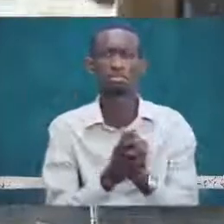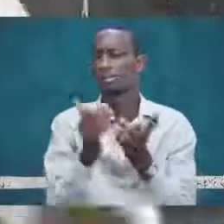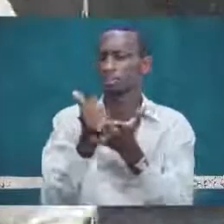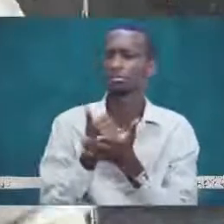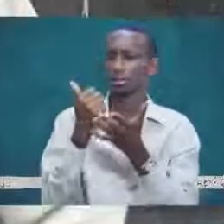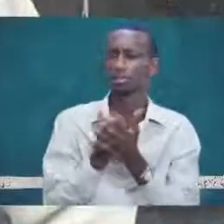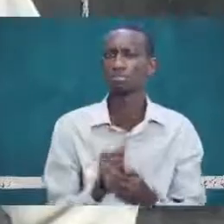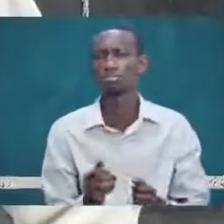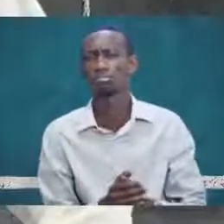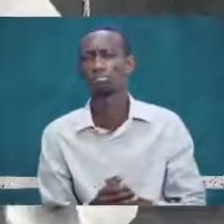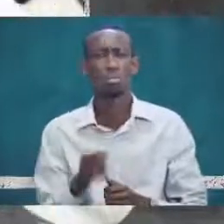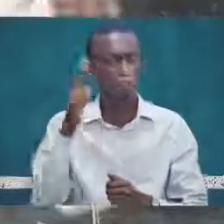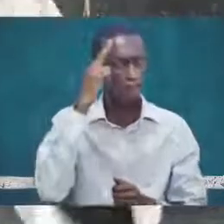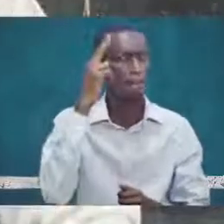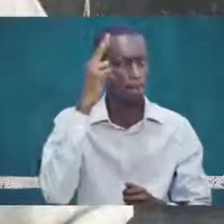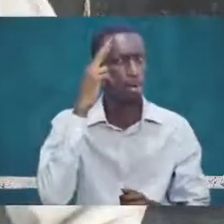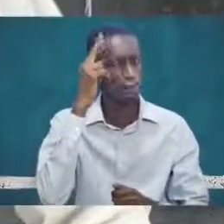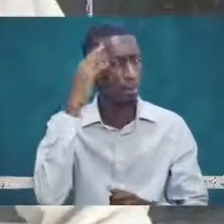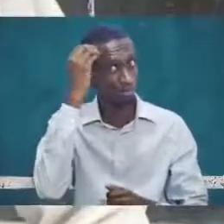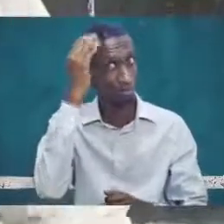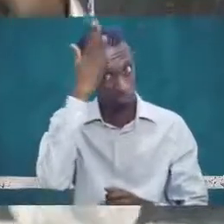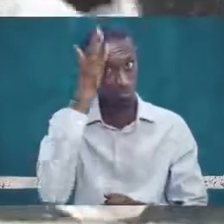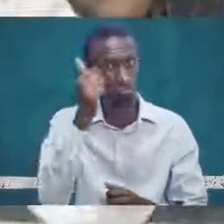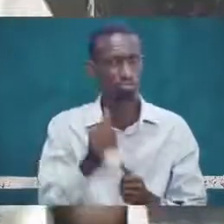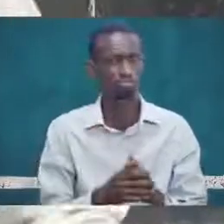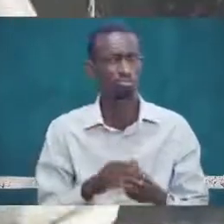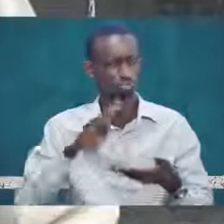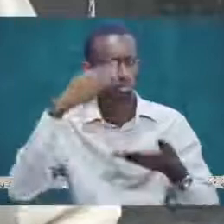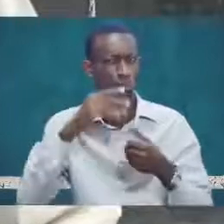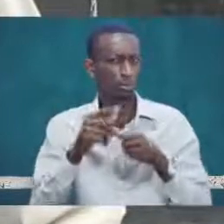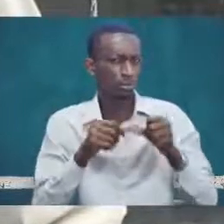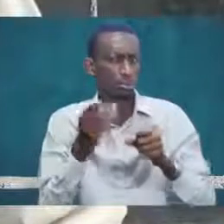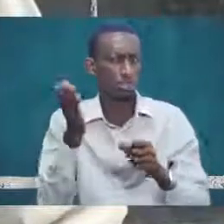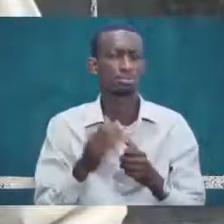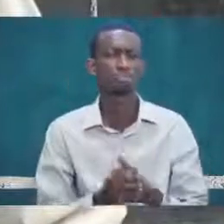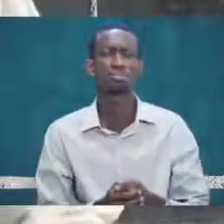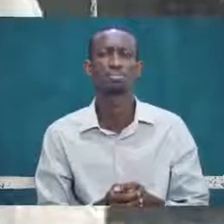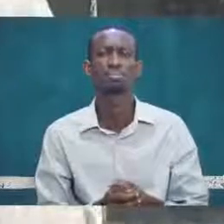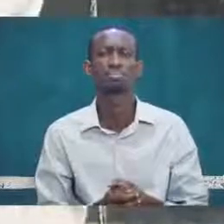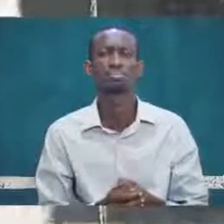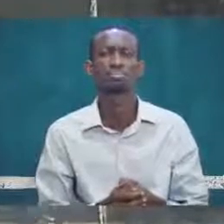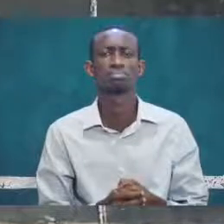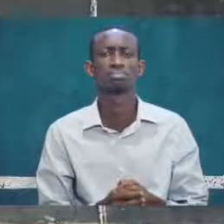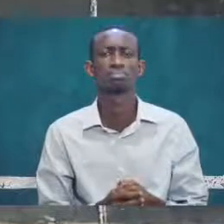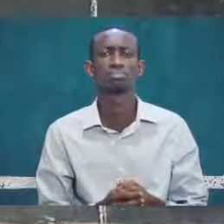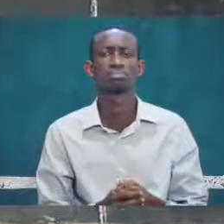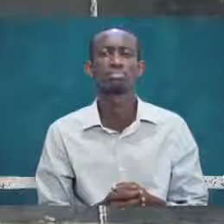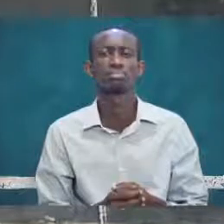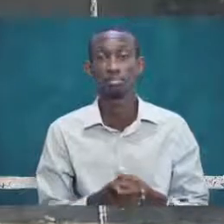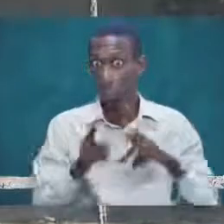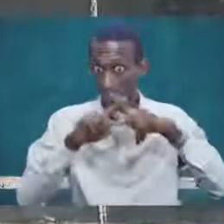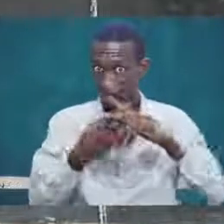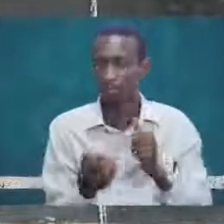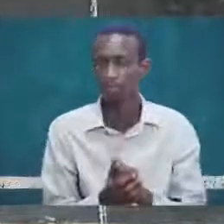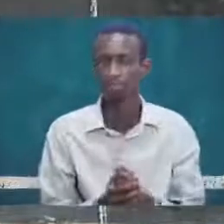you to probably memorize or remember what we mean by the demonstration. We are just starting